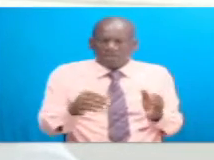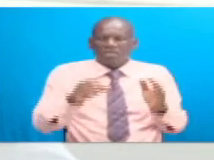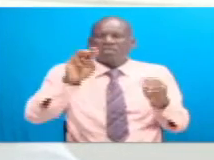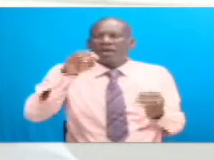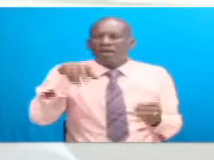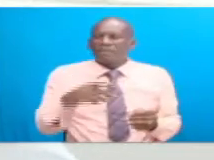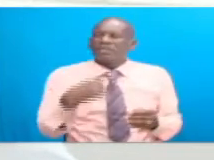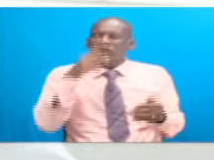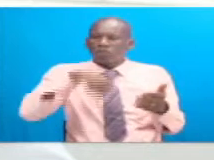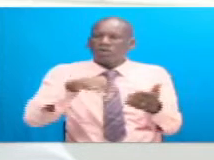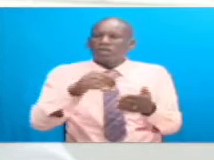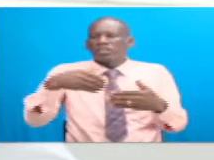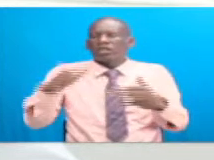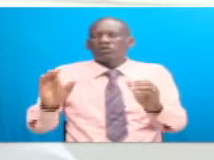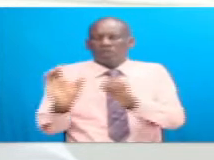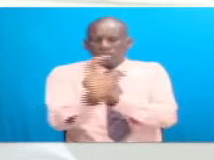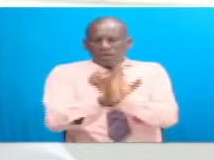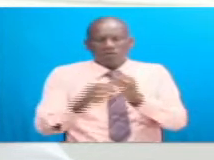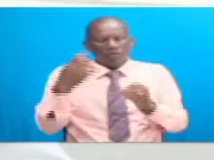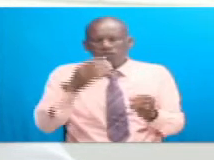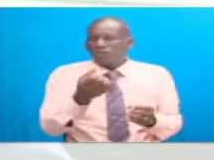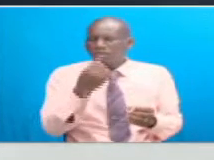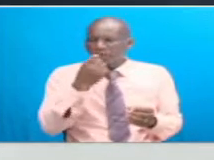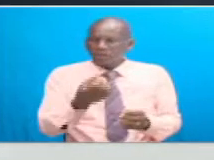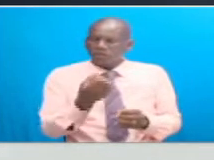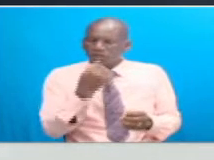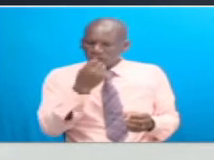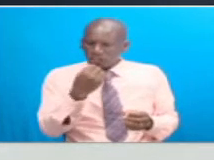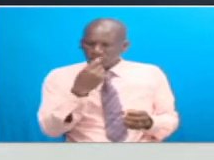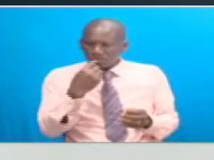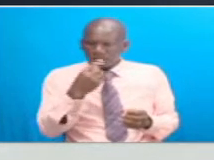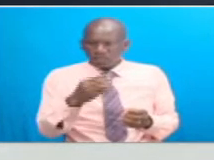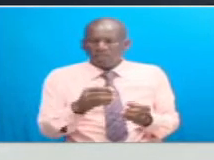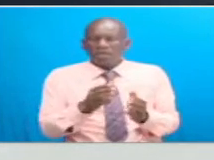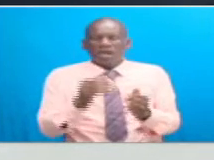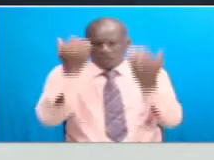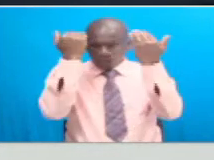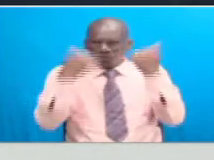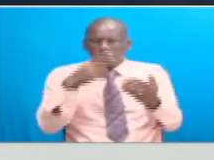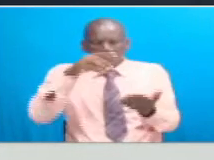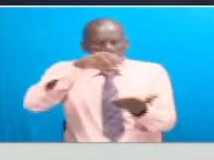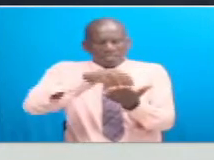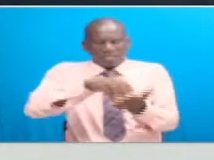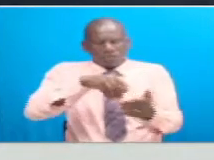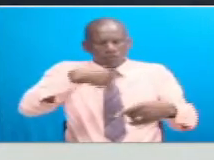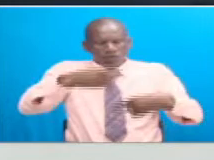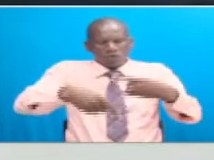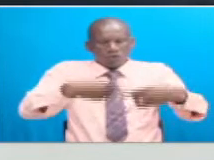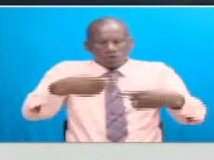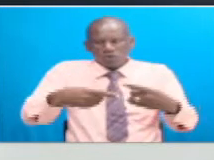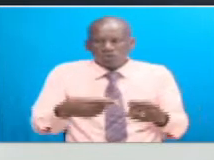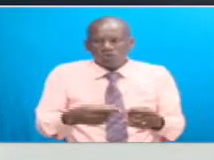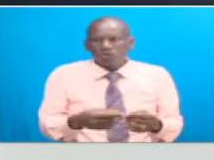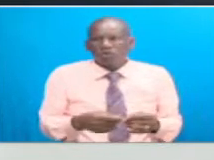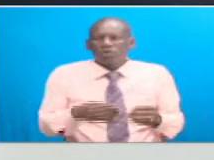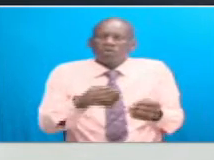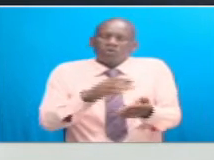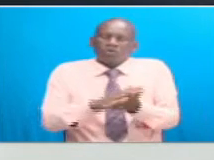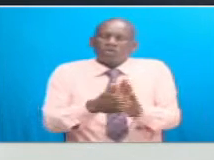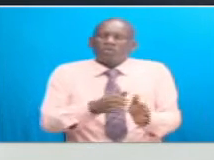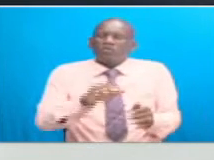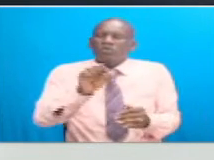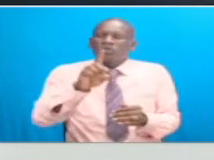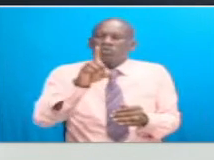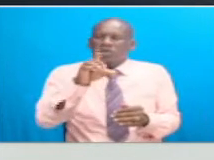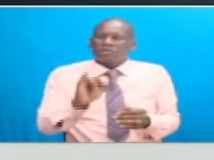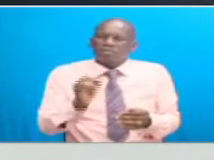is said to be out of the country on medical treatment. The court says the hearing of the case will continue in Sudi's absence, since